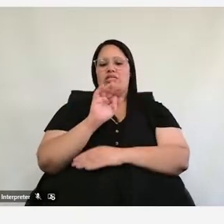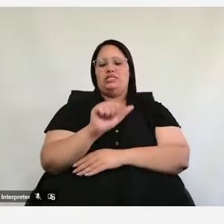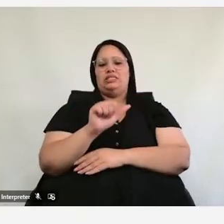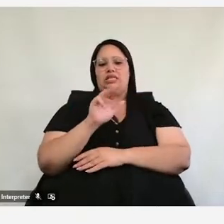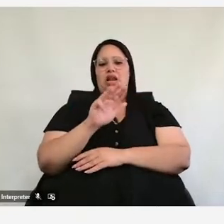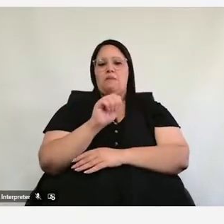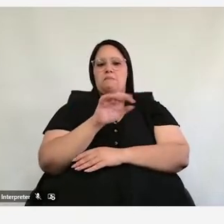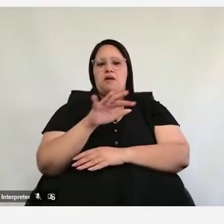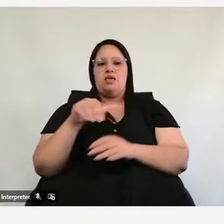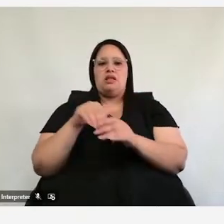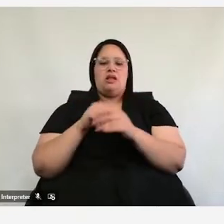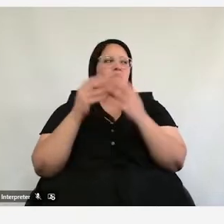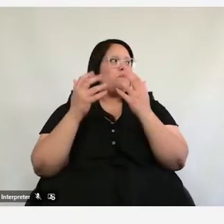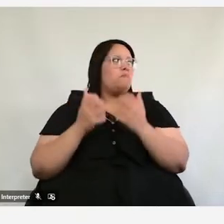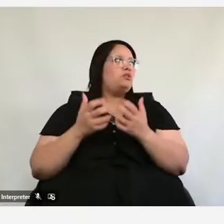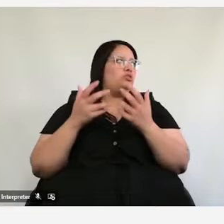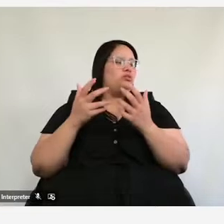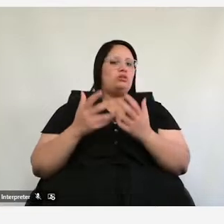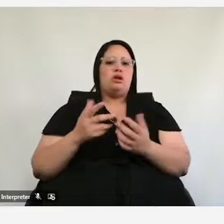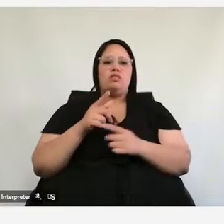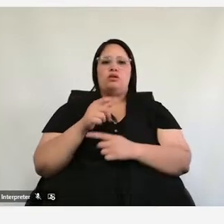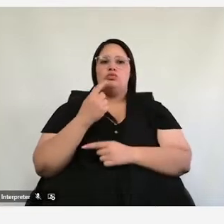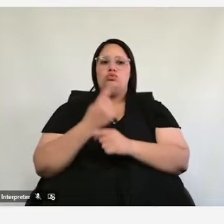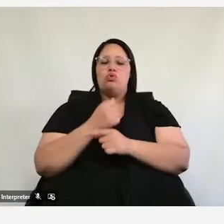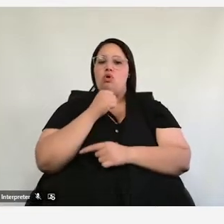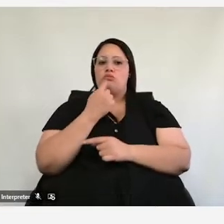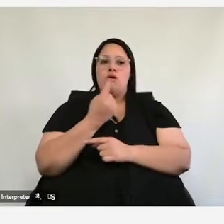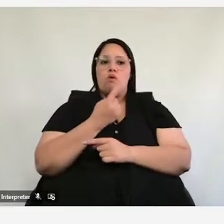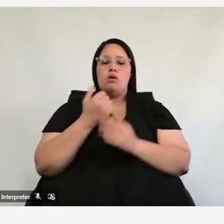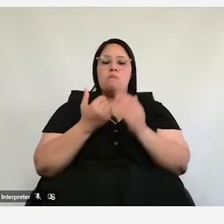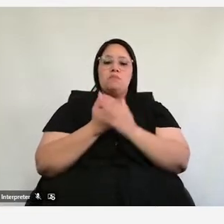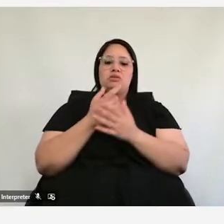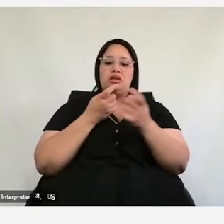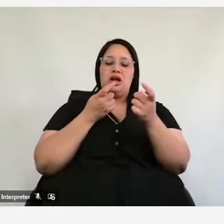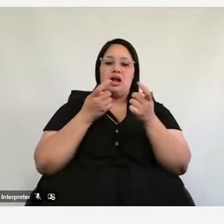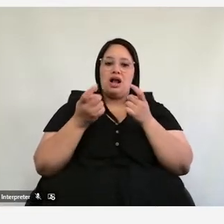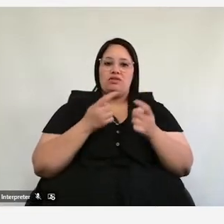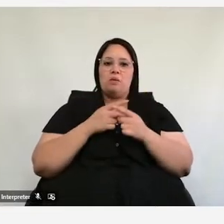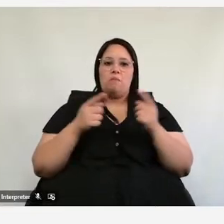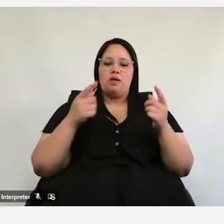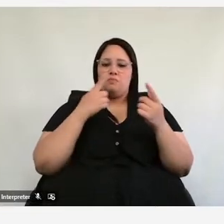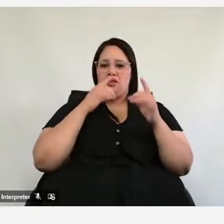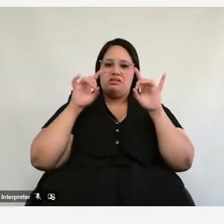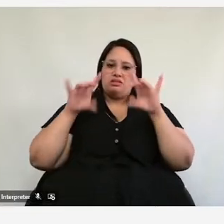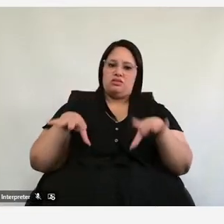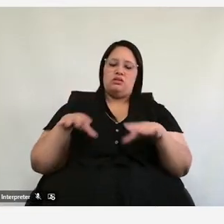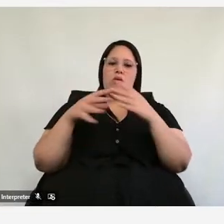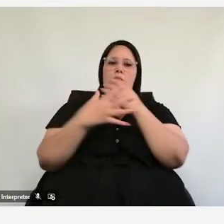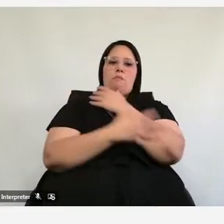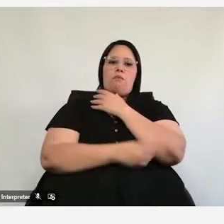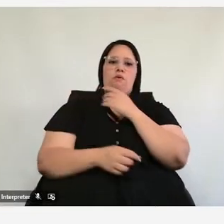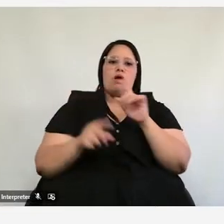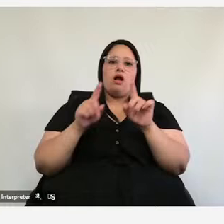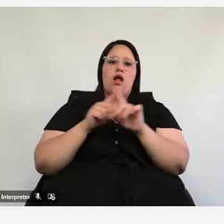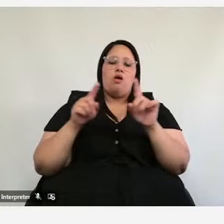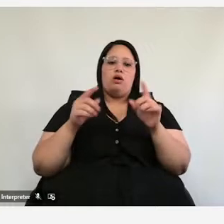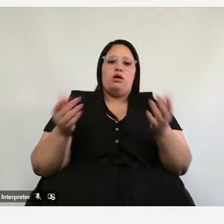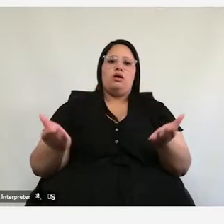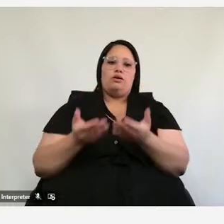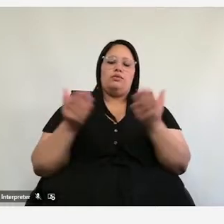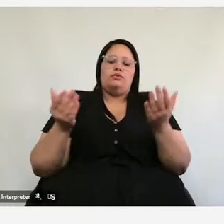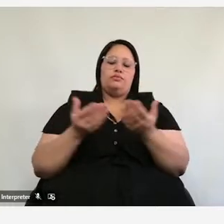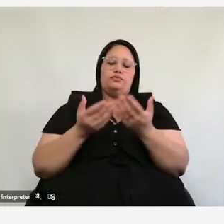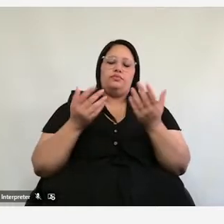this budget. This is not just misgovernance. This is hatred of the poor. While they posture about